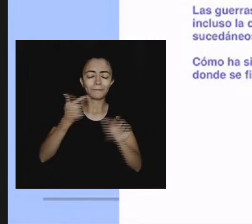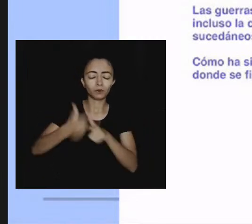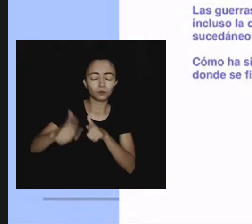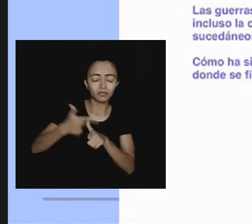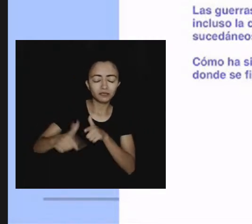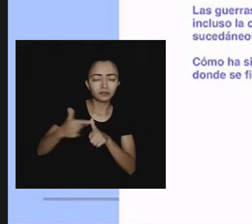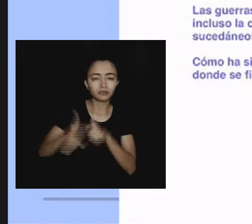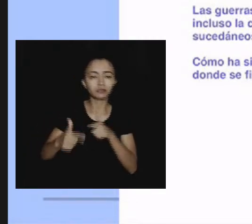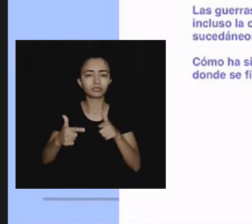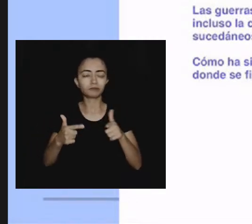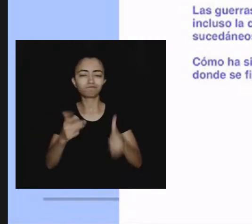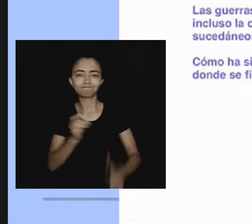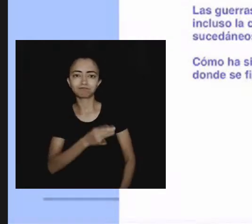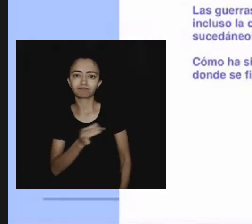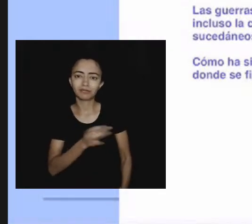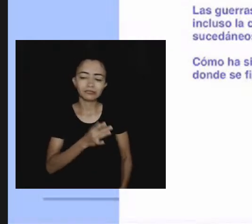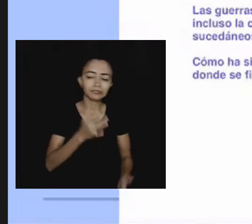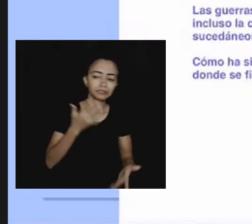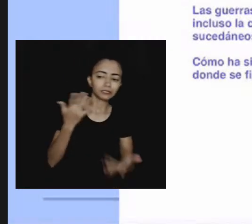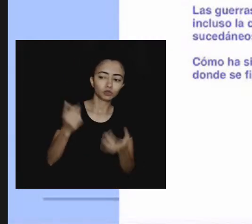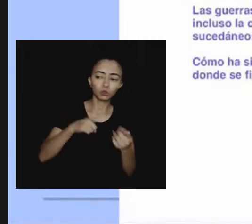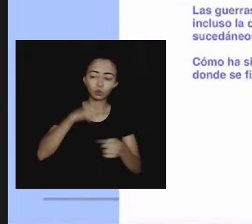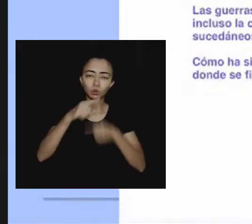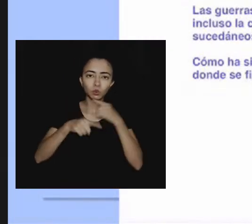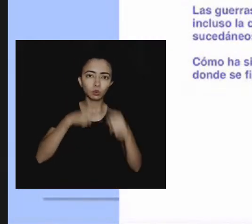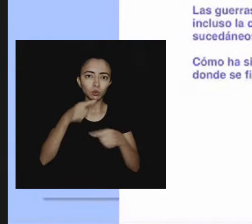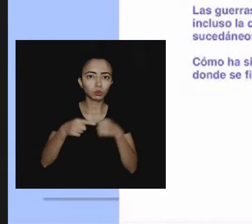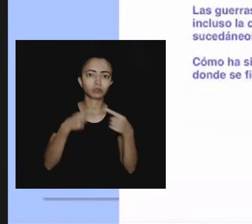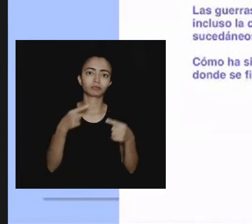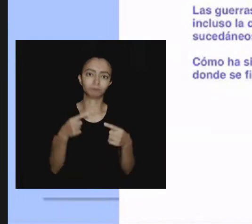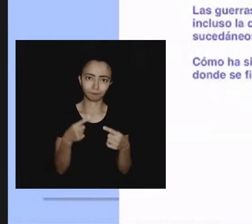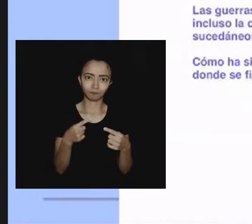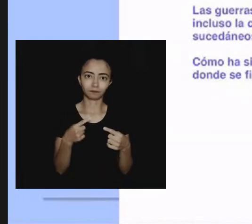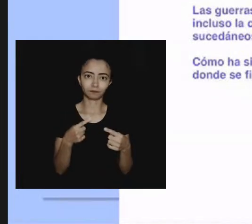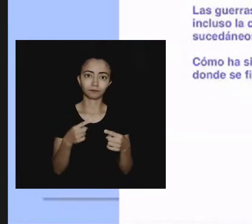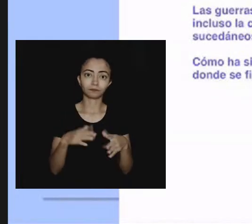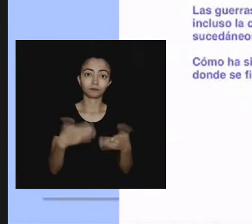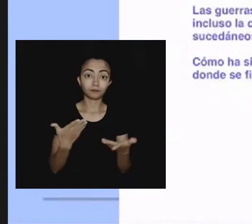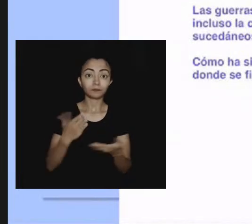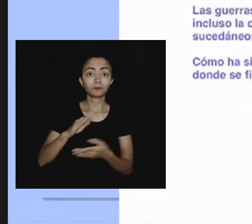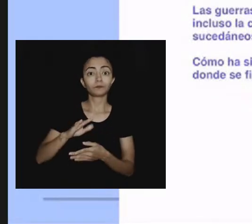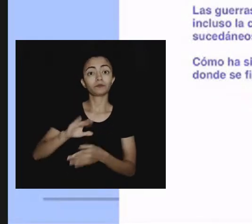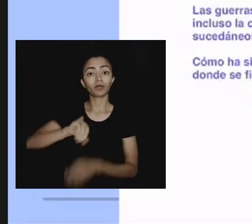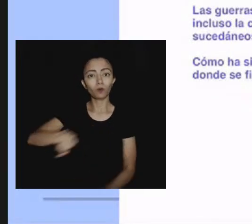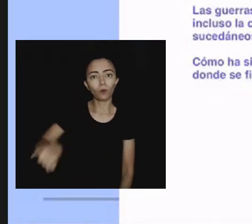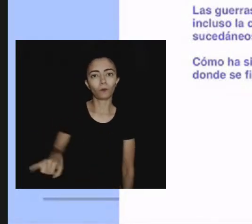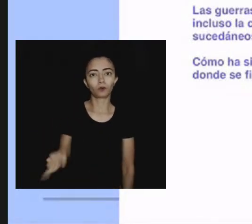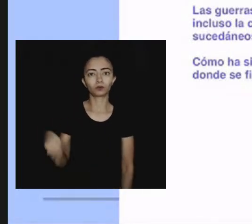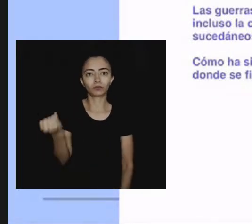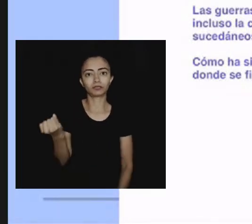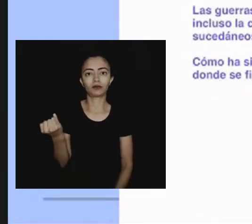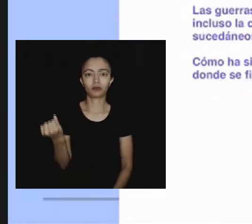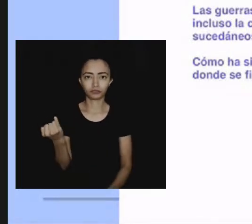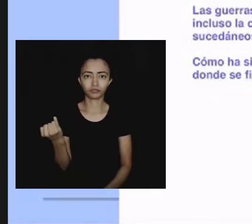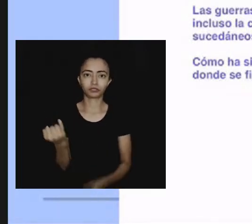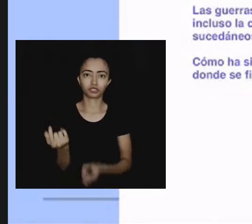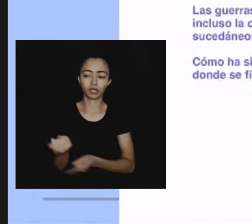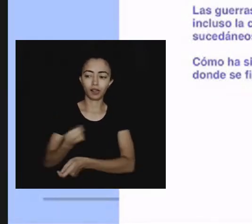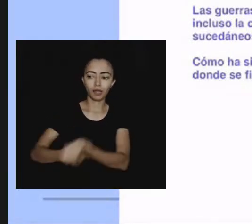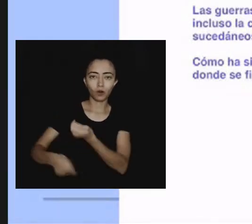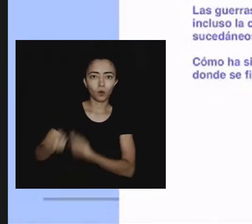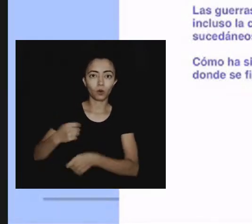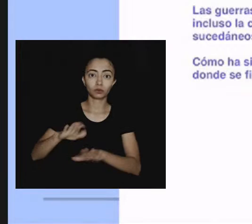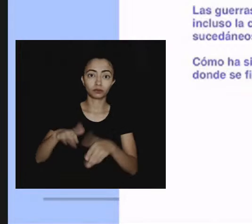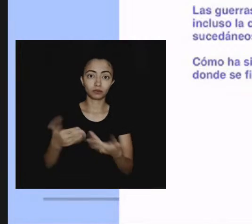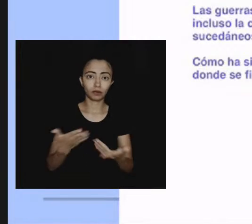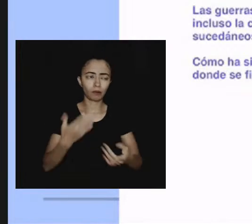that is very worrying, that causes lots of fear. And for some, this might be the opportunity for a business.